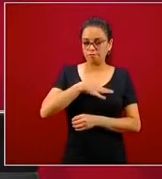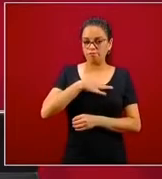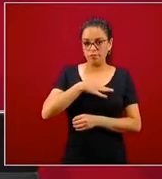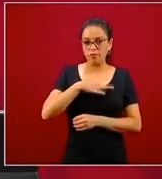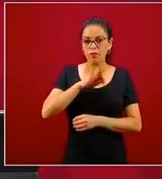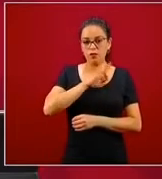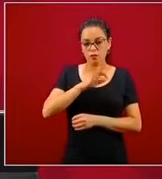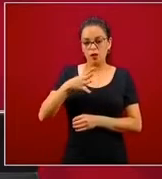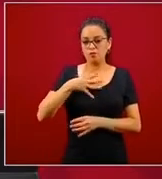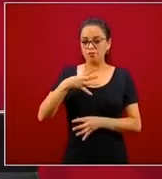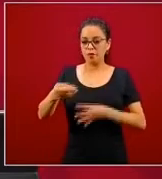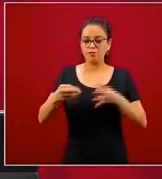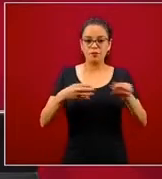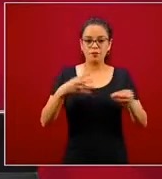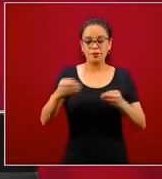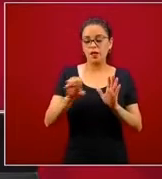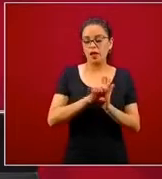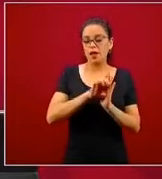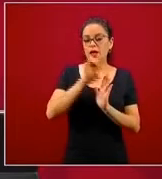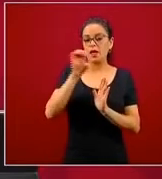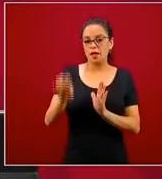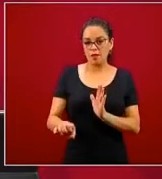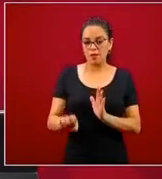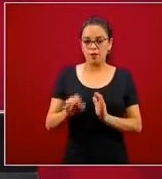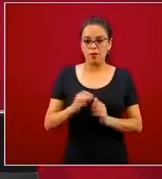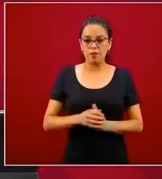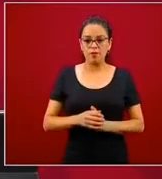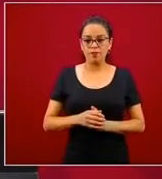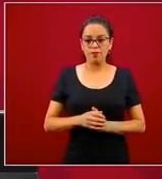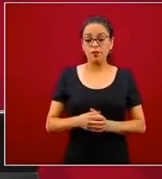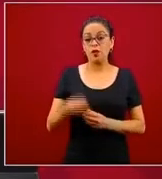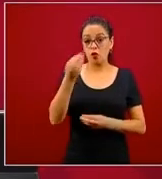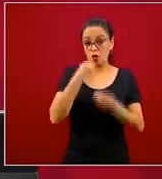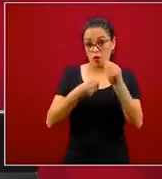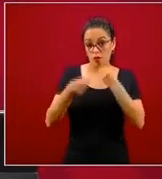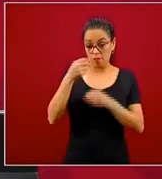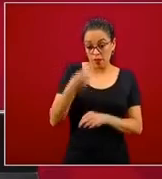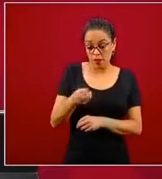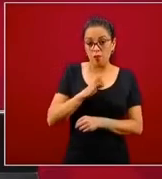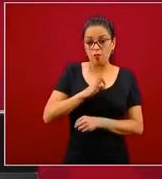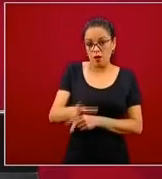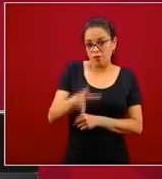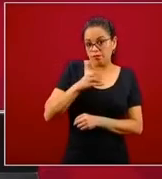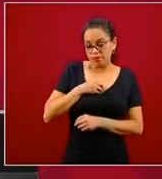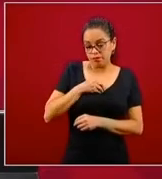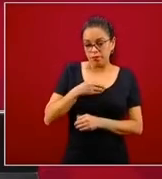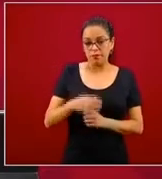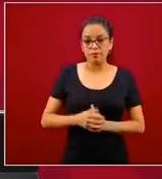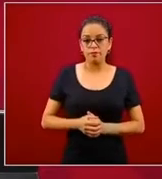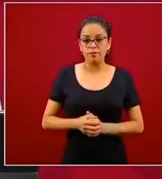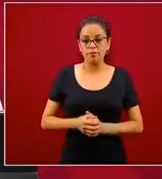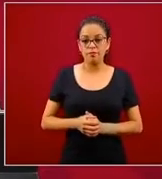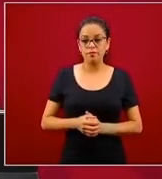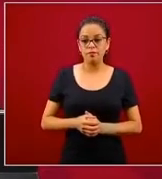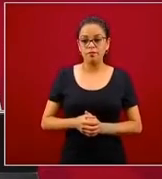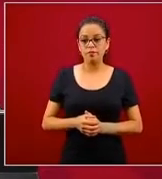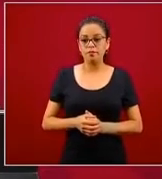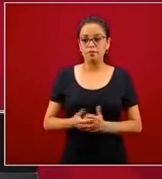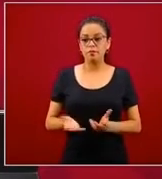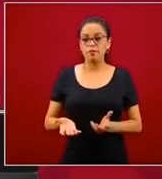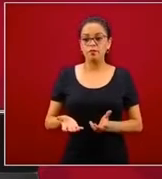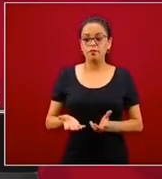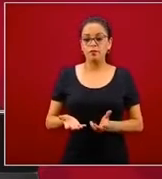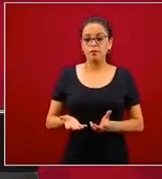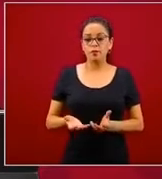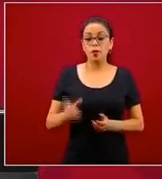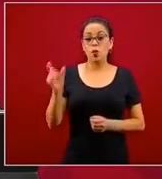se pueden airway. And there transmitir, are por numerous ejemplo, other por infections like this. alimentos For y example, también incluso there are other cuidado de